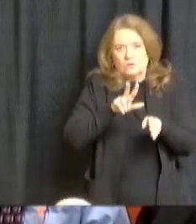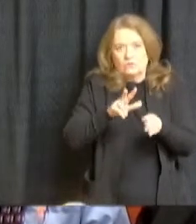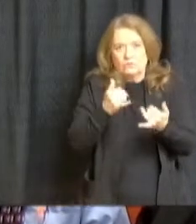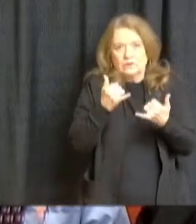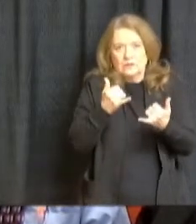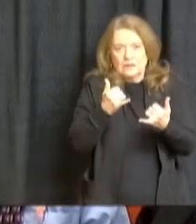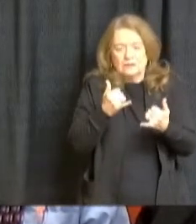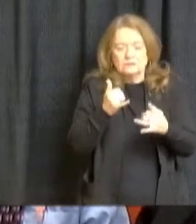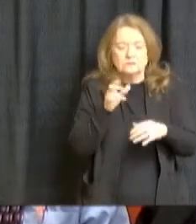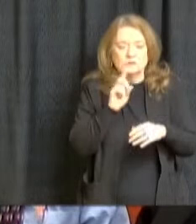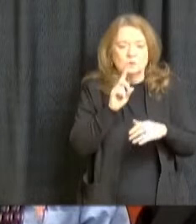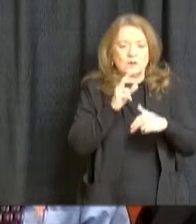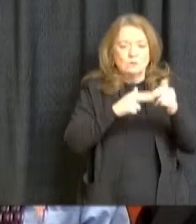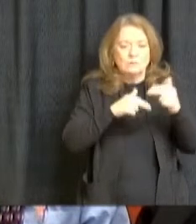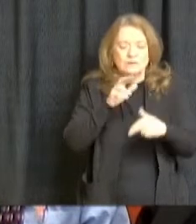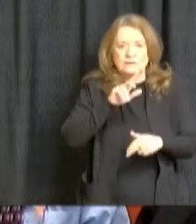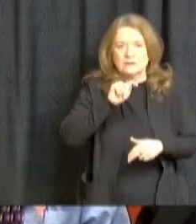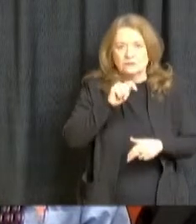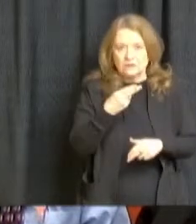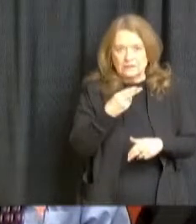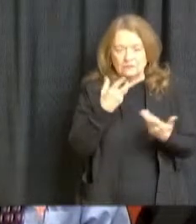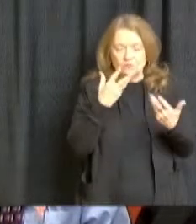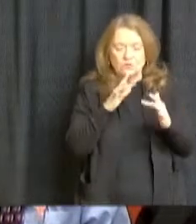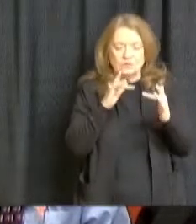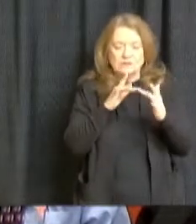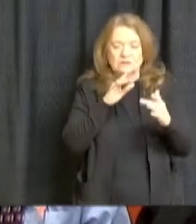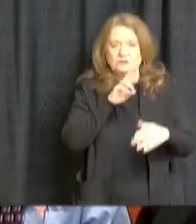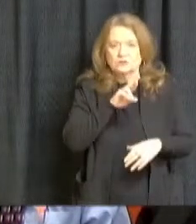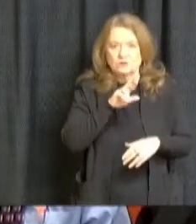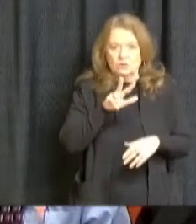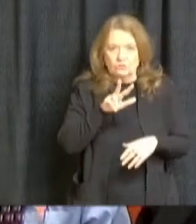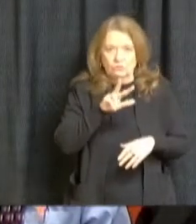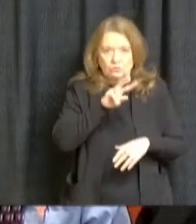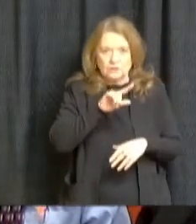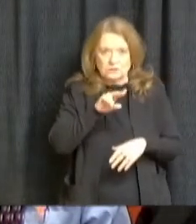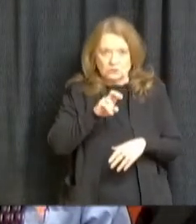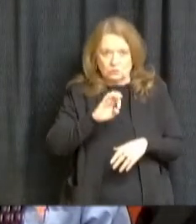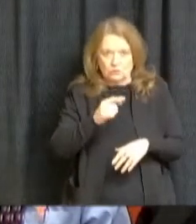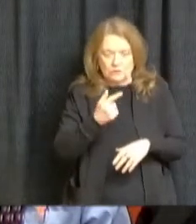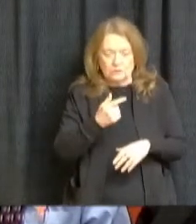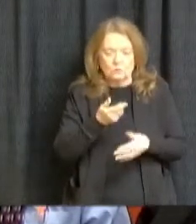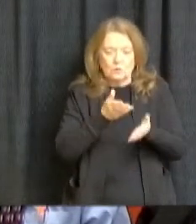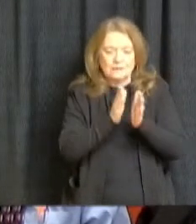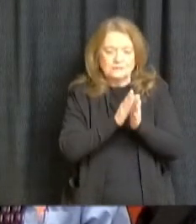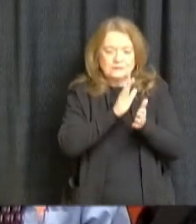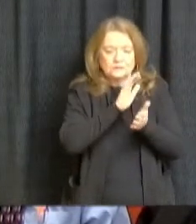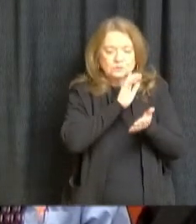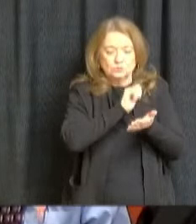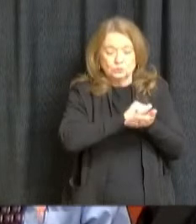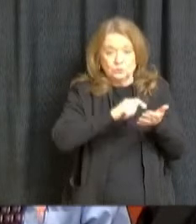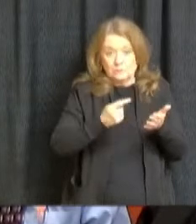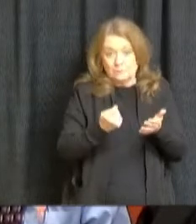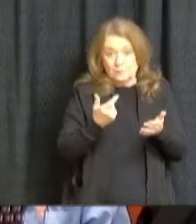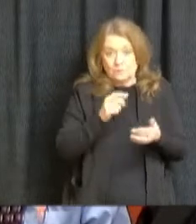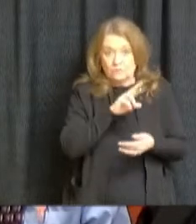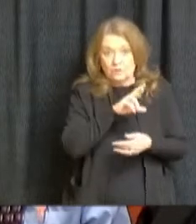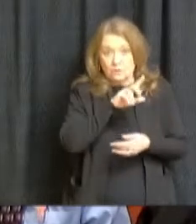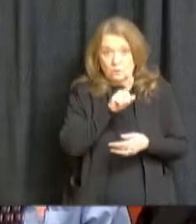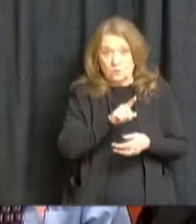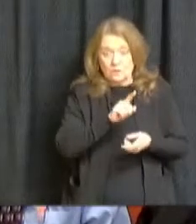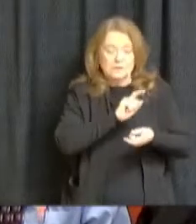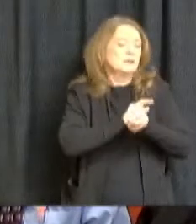where we're building our townhouses, we're already touching R3. We're asking to remove the R1 and go to